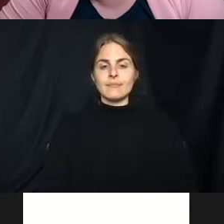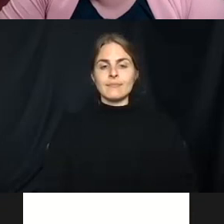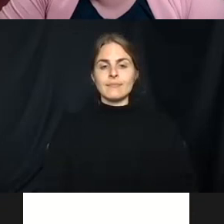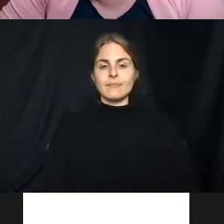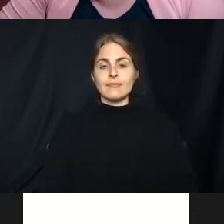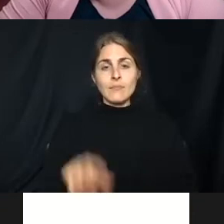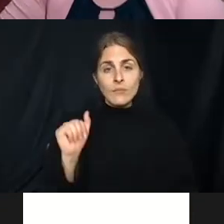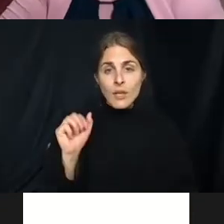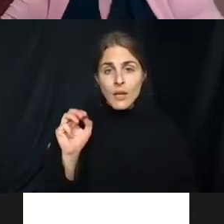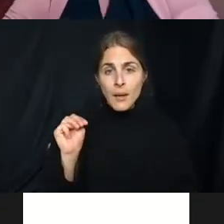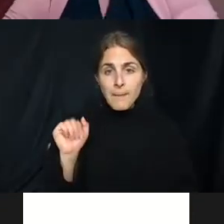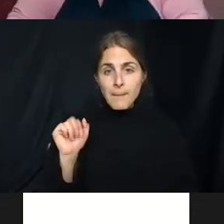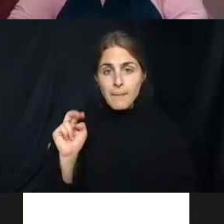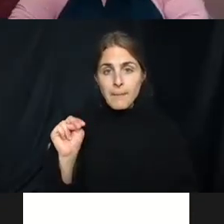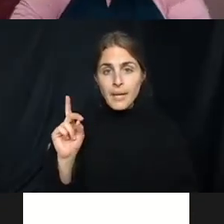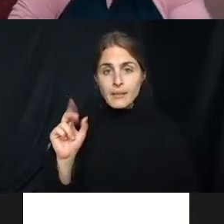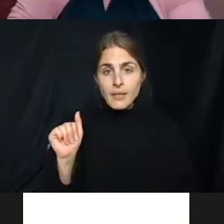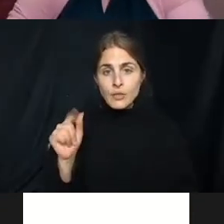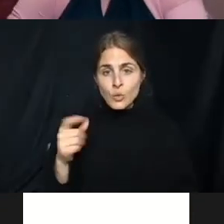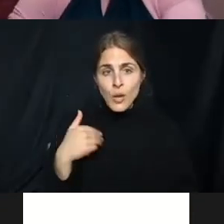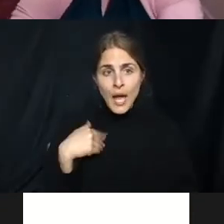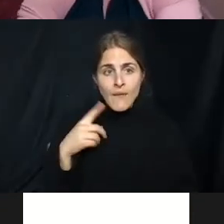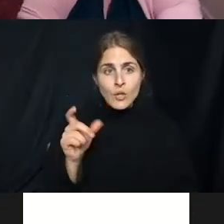Amanda, did you have a question?